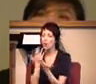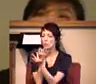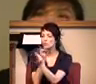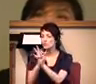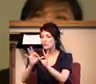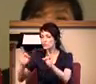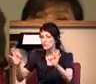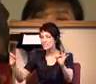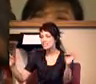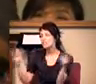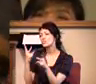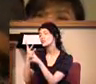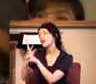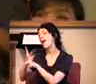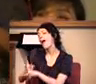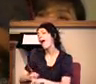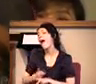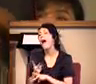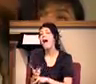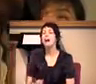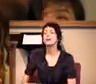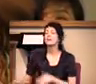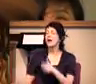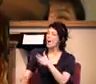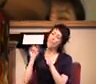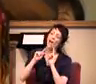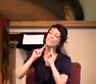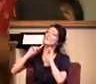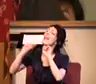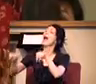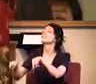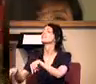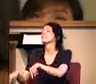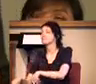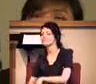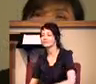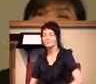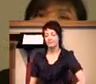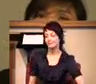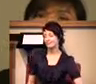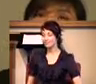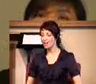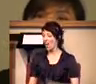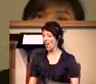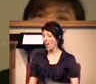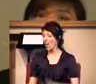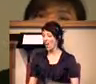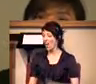I found the answer.